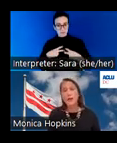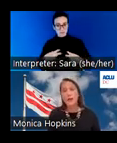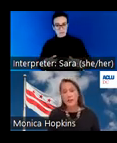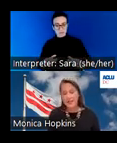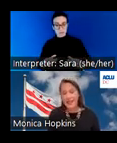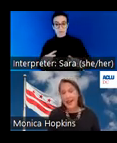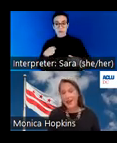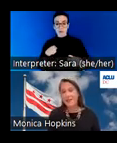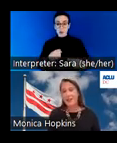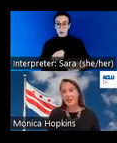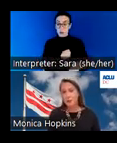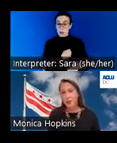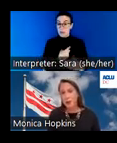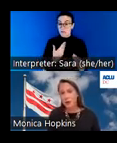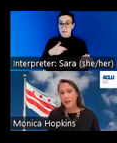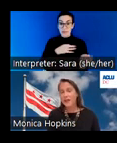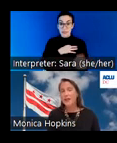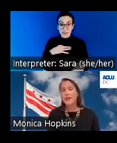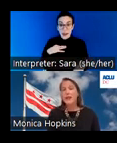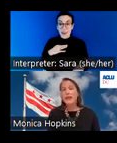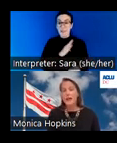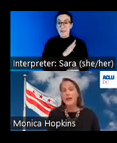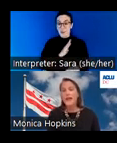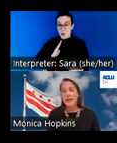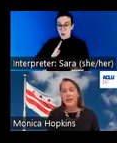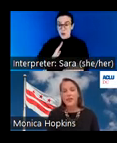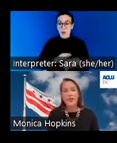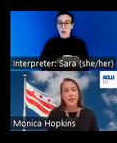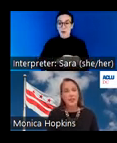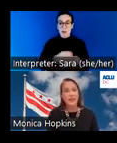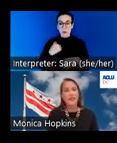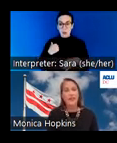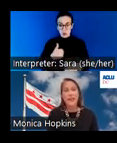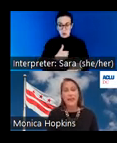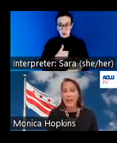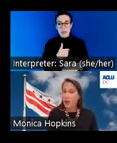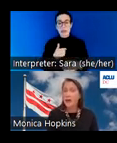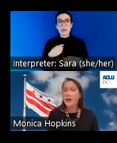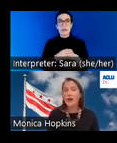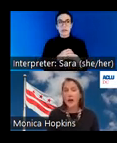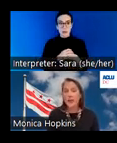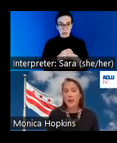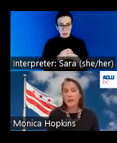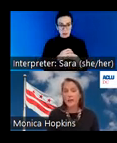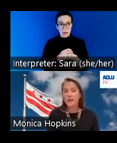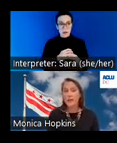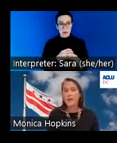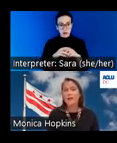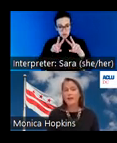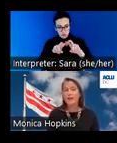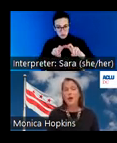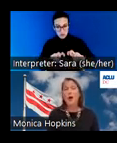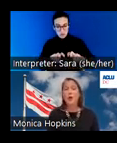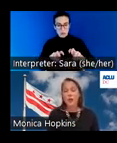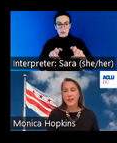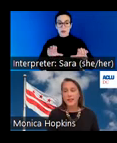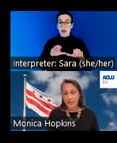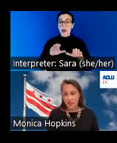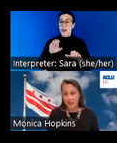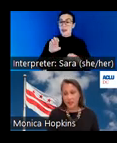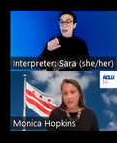We, being the staff and the board, have engaged in an equity audit for